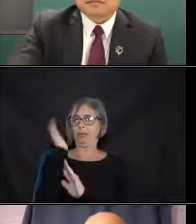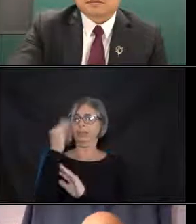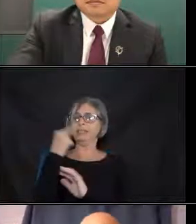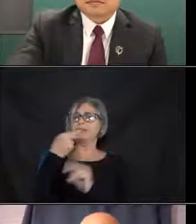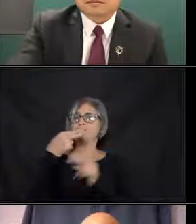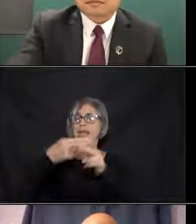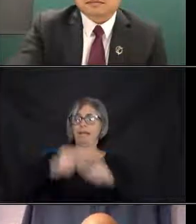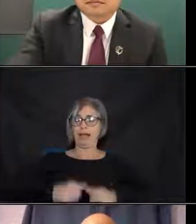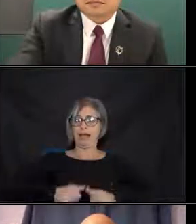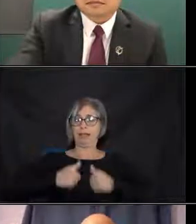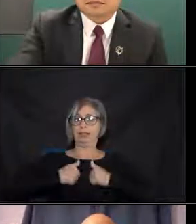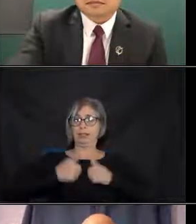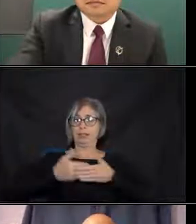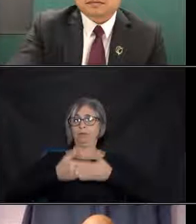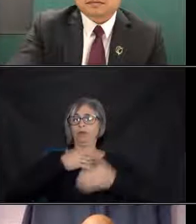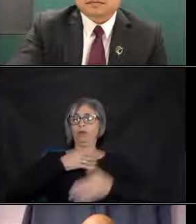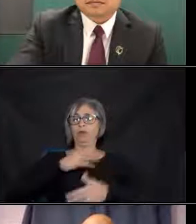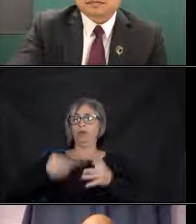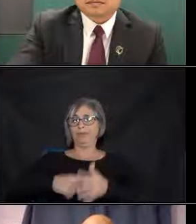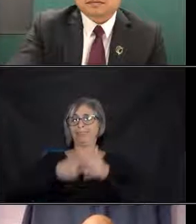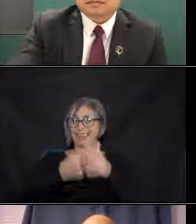address before you begin.